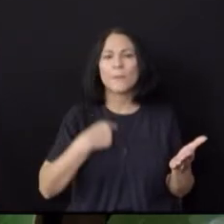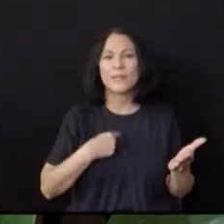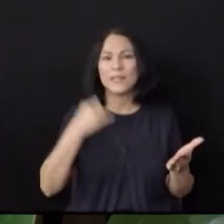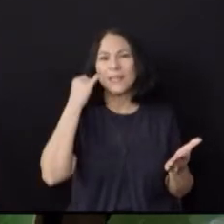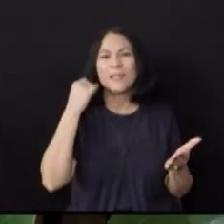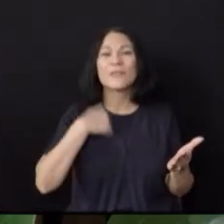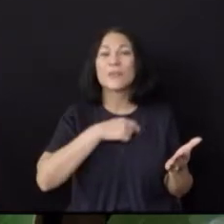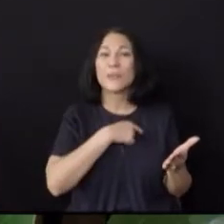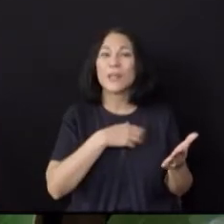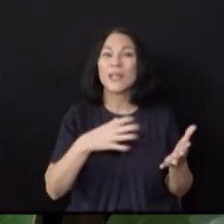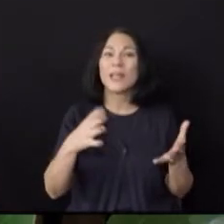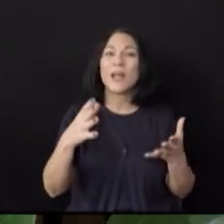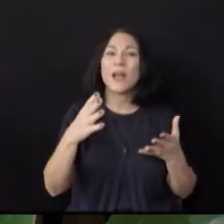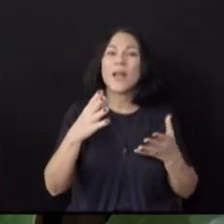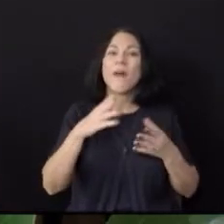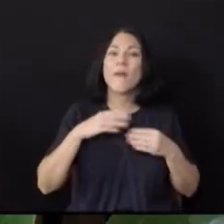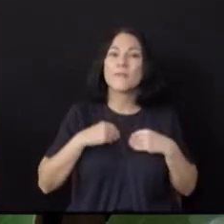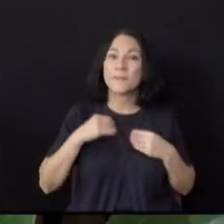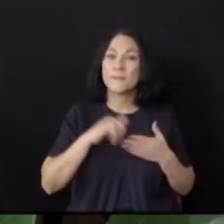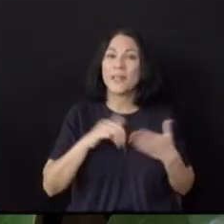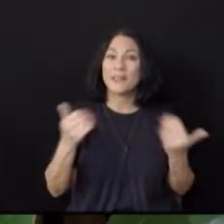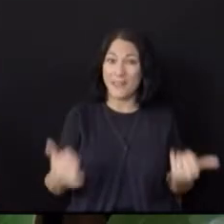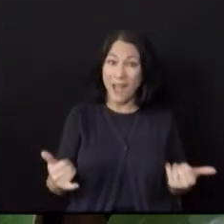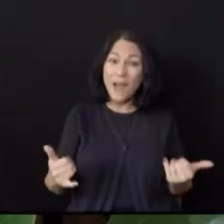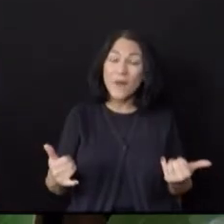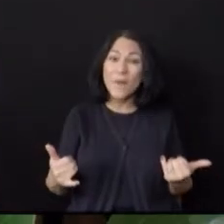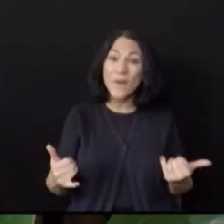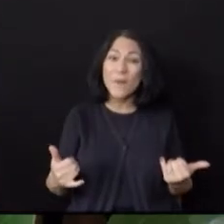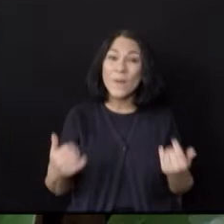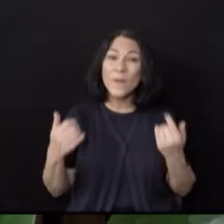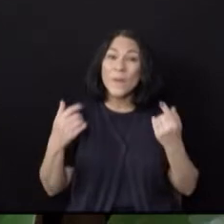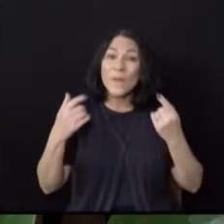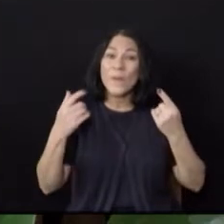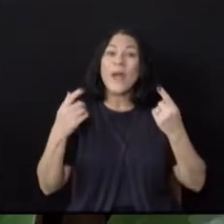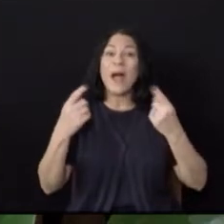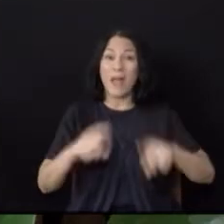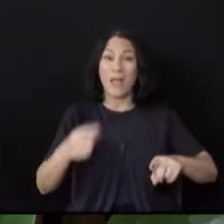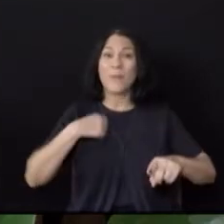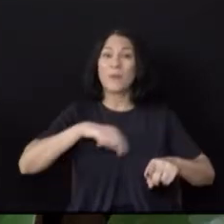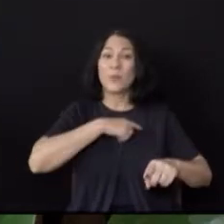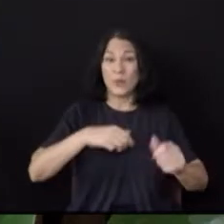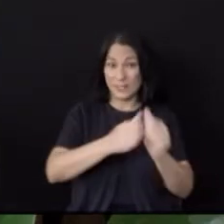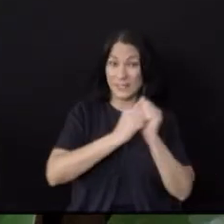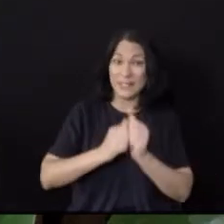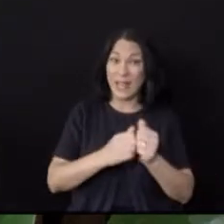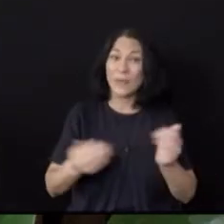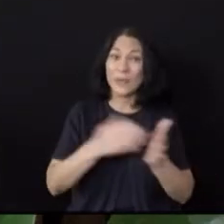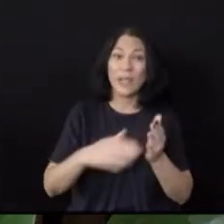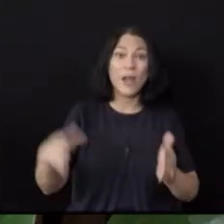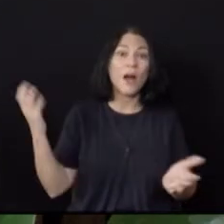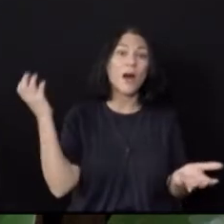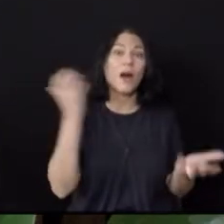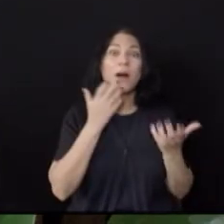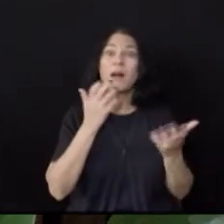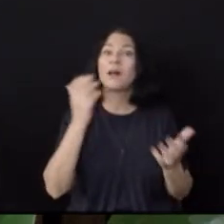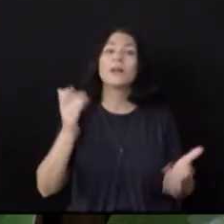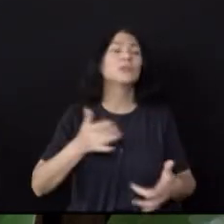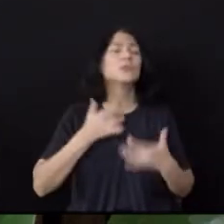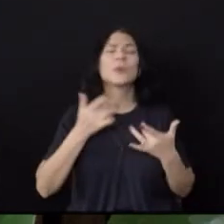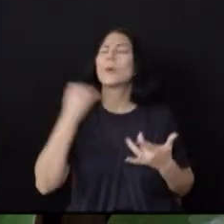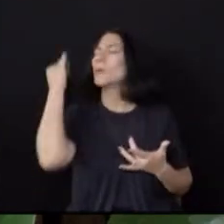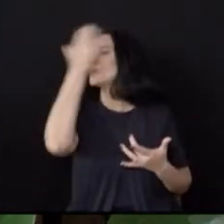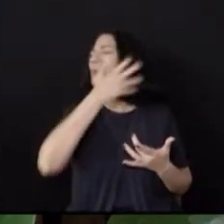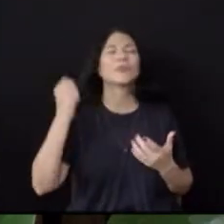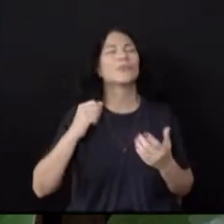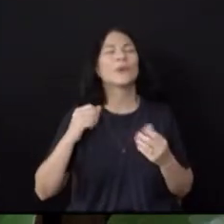now, when he does bring us back together, what a joyous, beautiful time that will be. And there, I won't even have time to